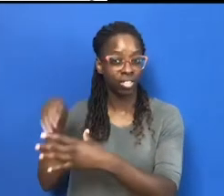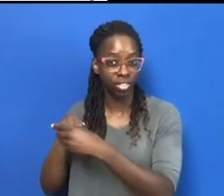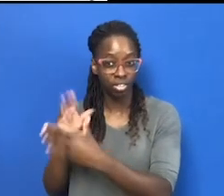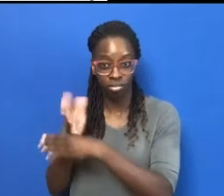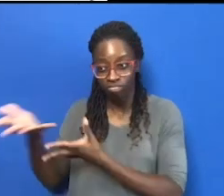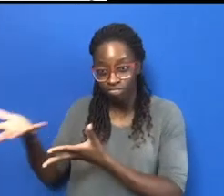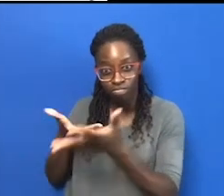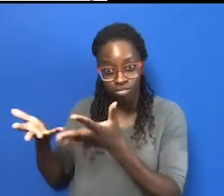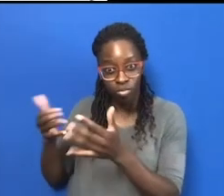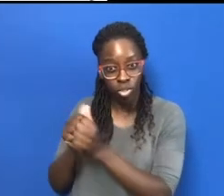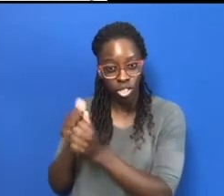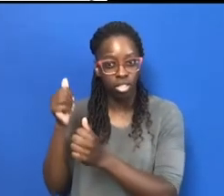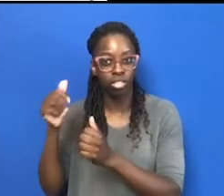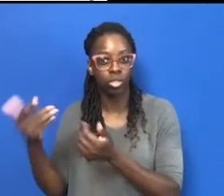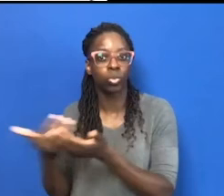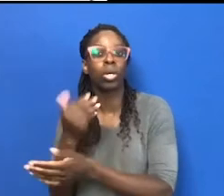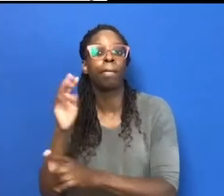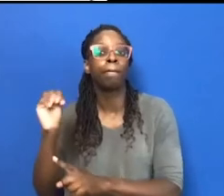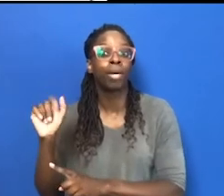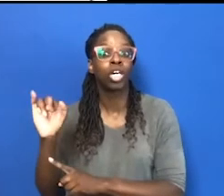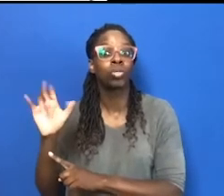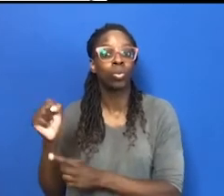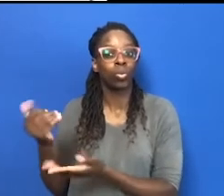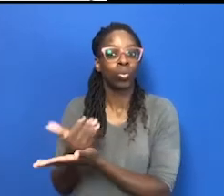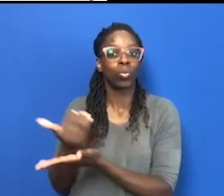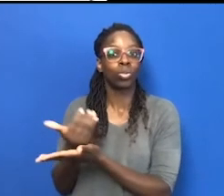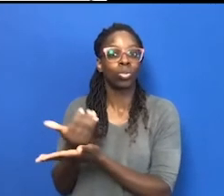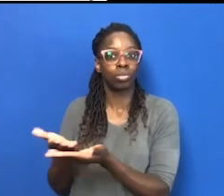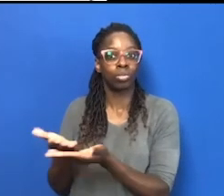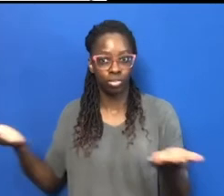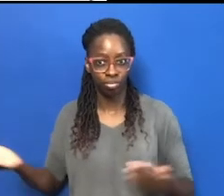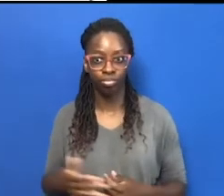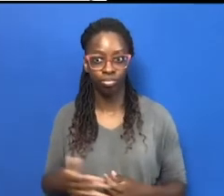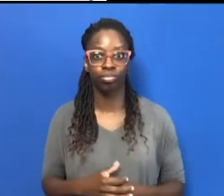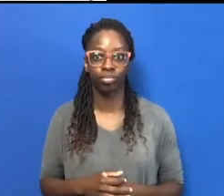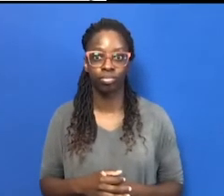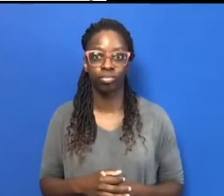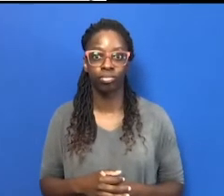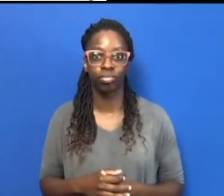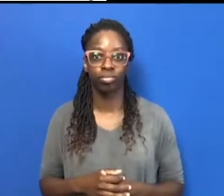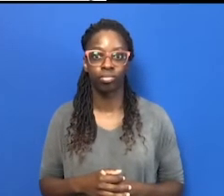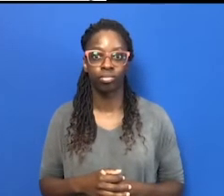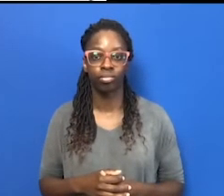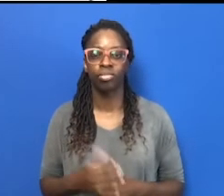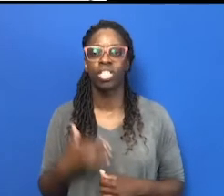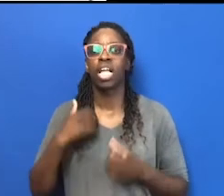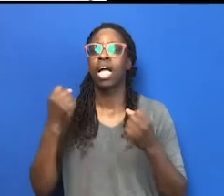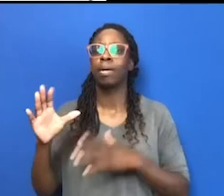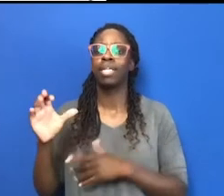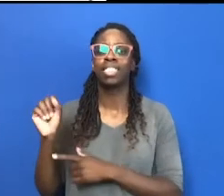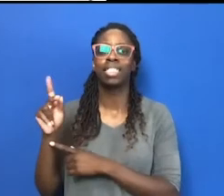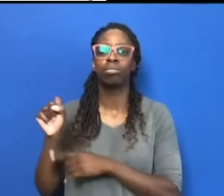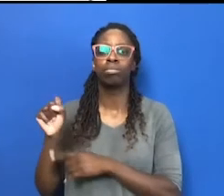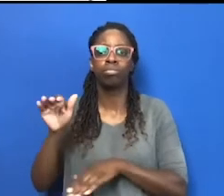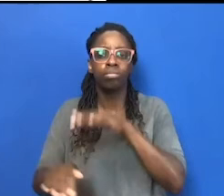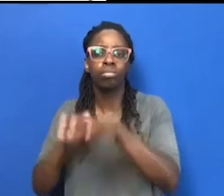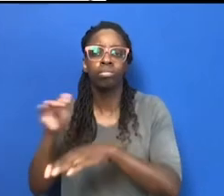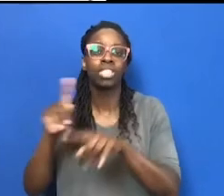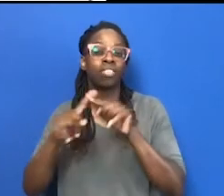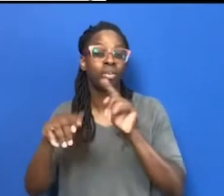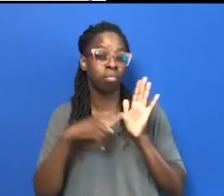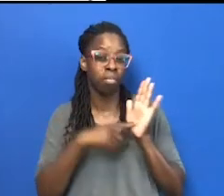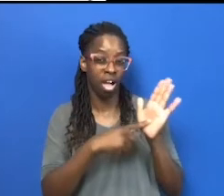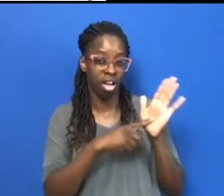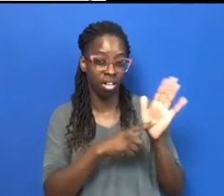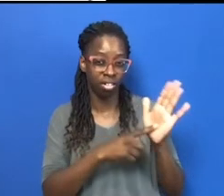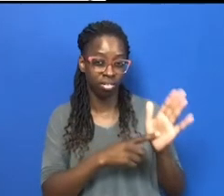field testing will include a number of steps. First, modeling the implementation of the investigations or teaching